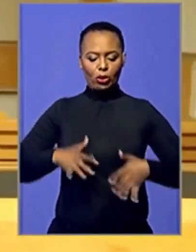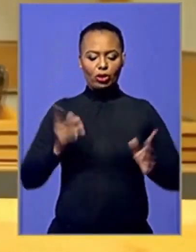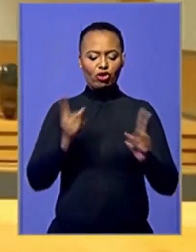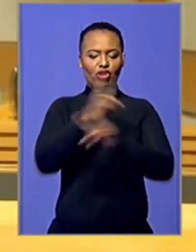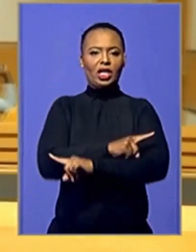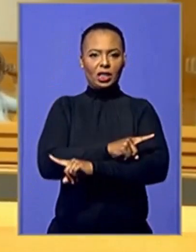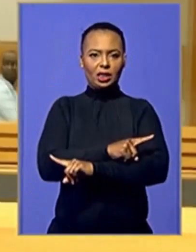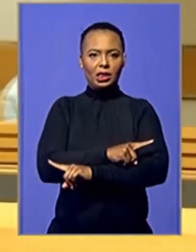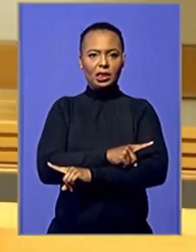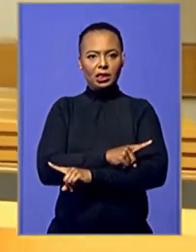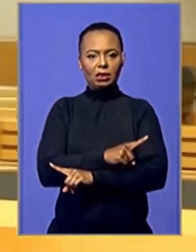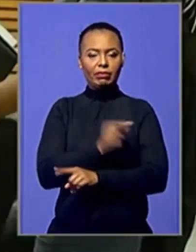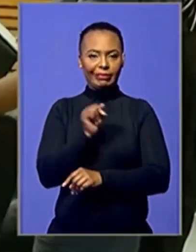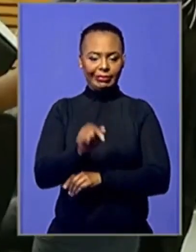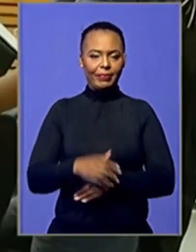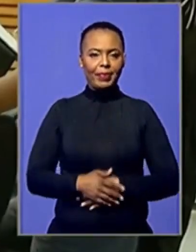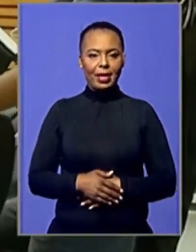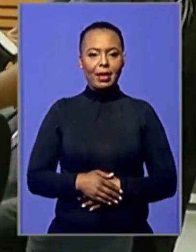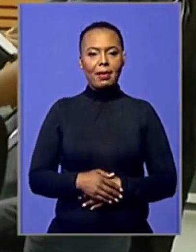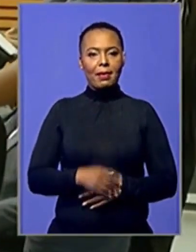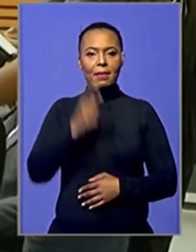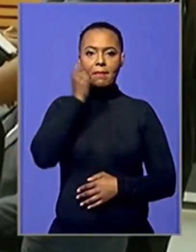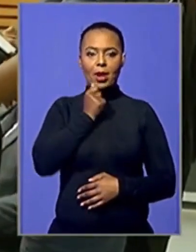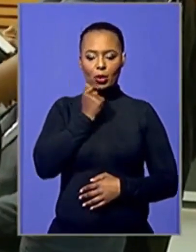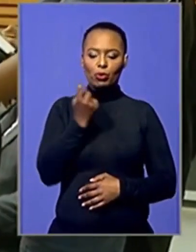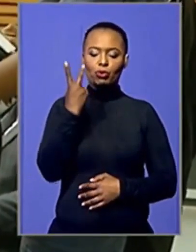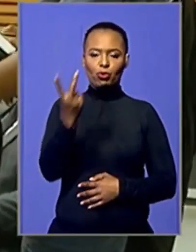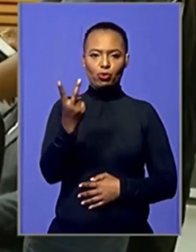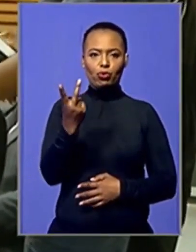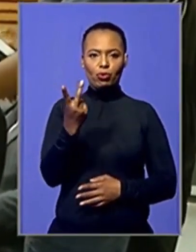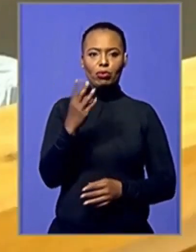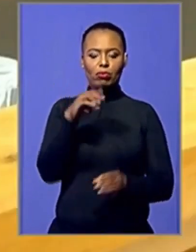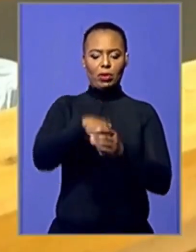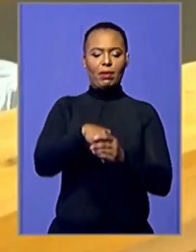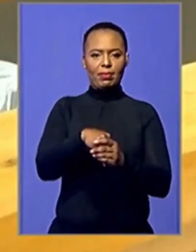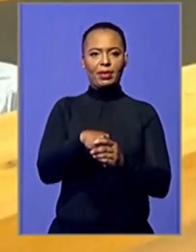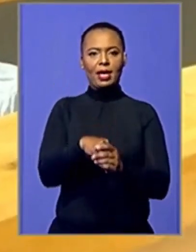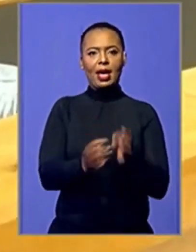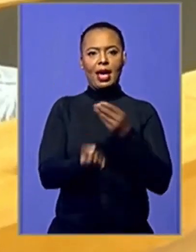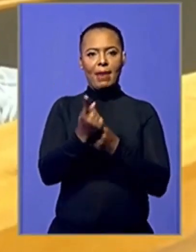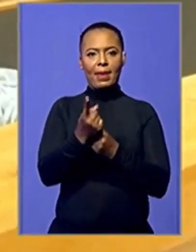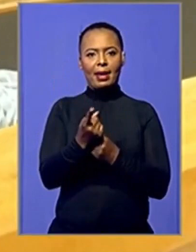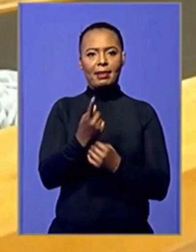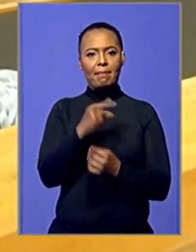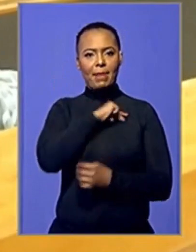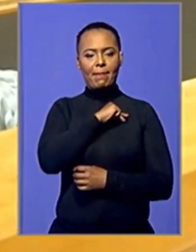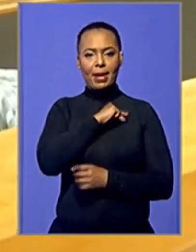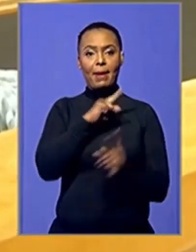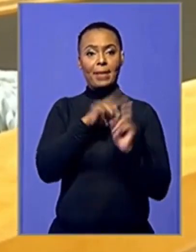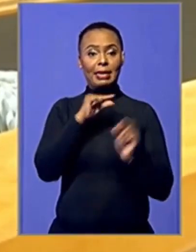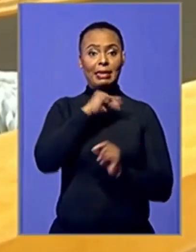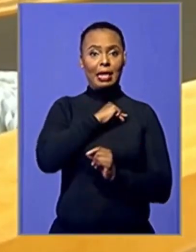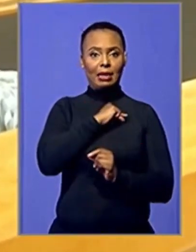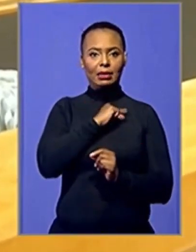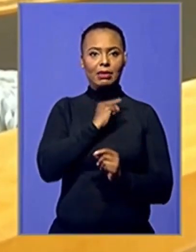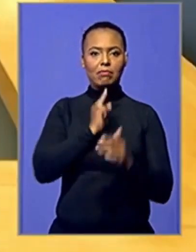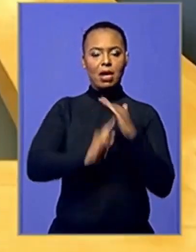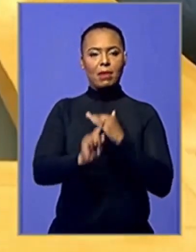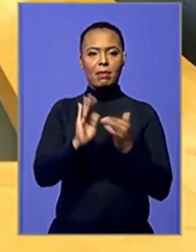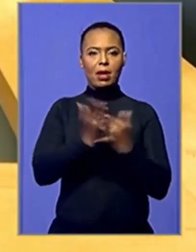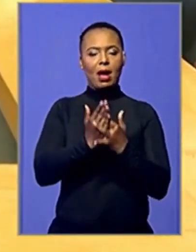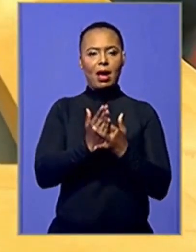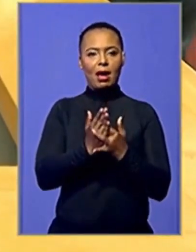ding. Bashemane ba babedi ba ileng ba ba le kabelo hlokofatsong ya mofu ha ba iso qosetswe polao empa ba hlokomelong ya di-social